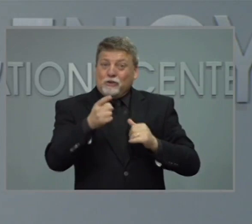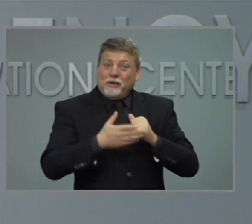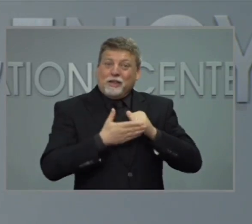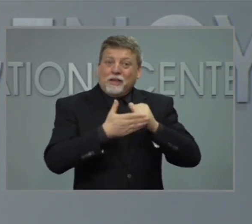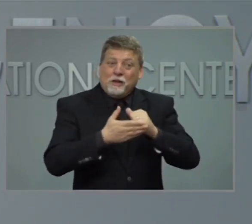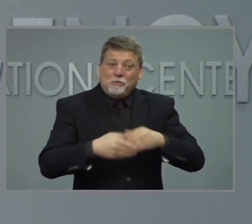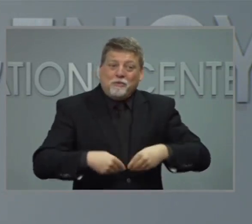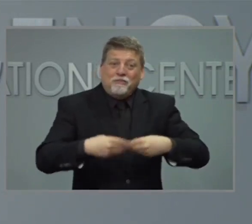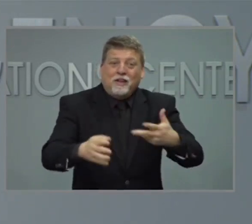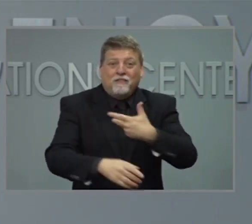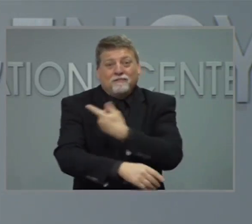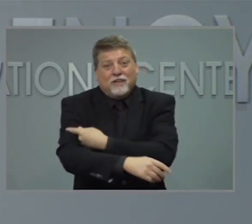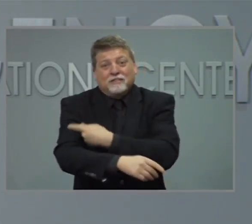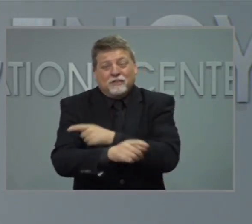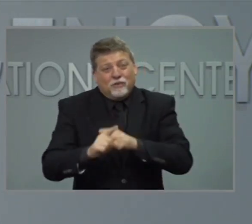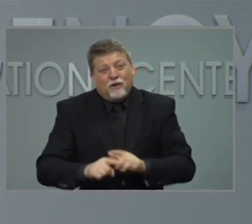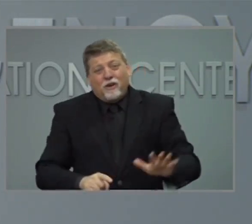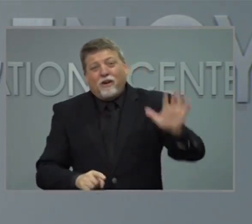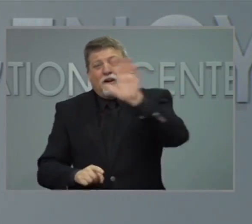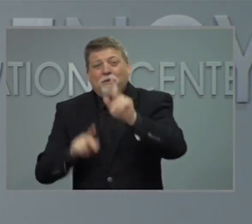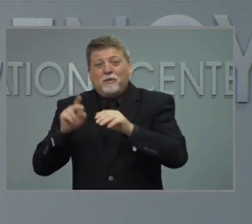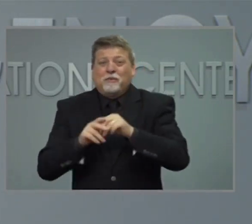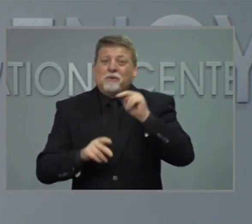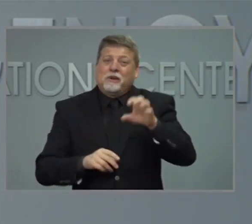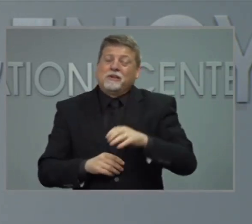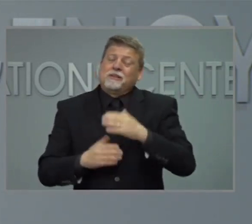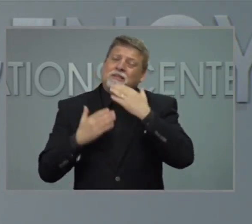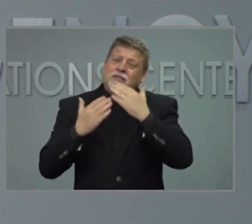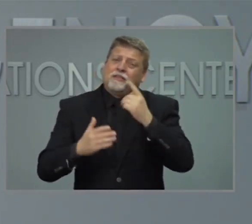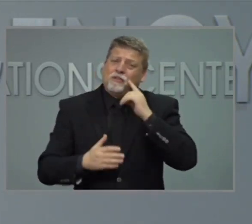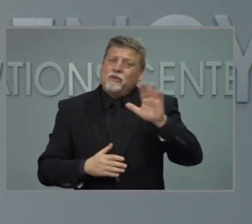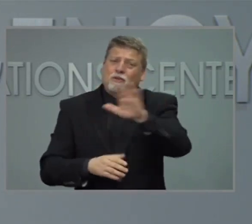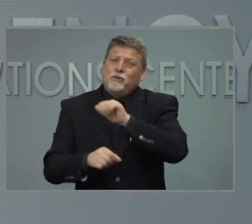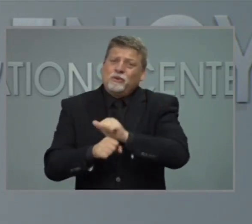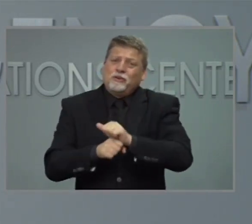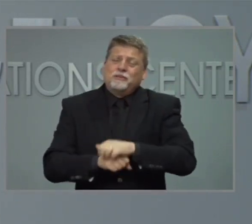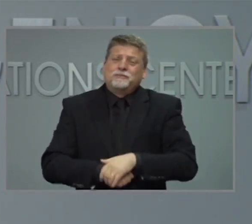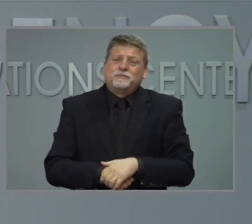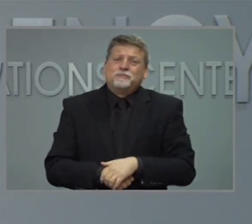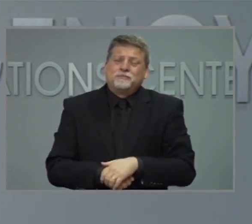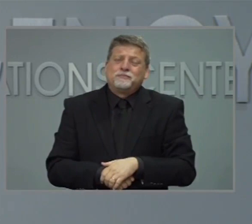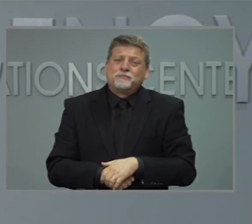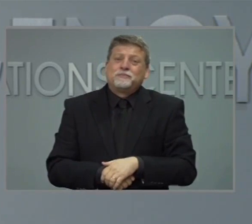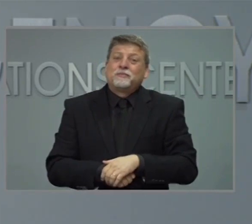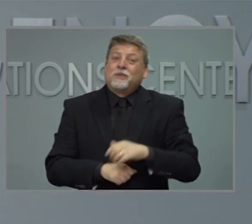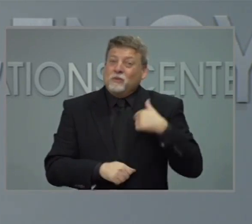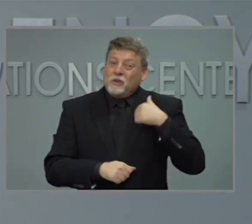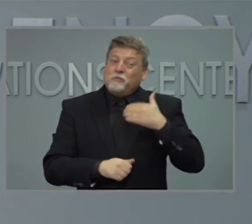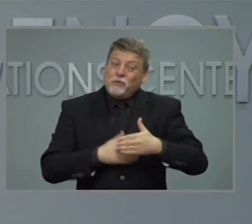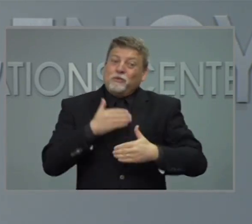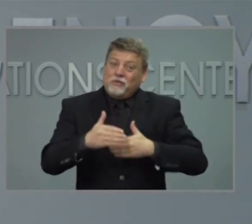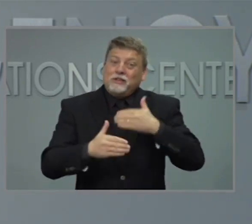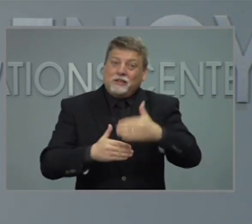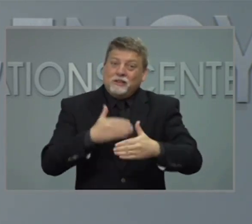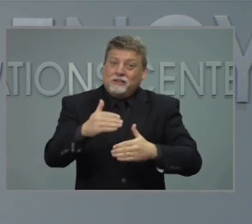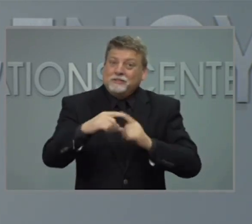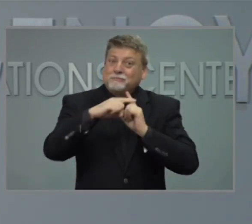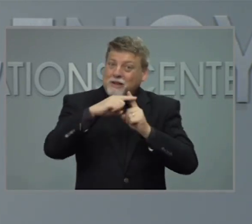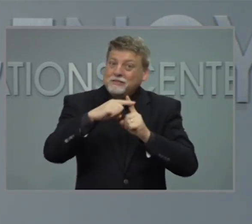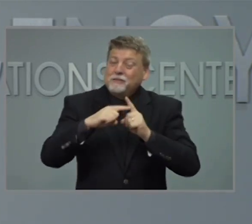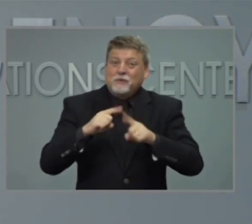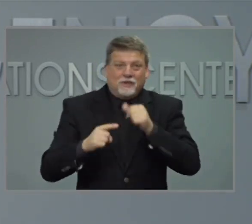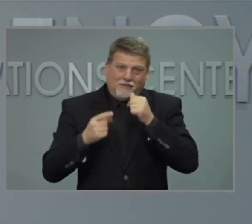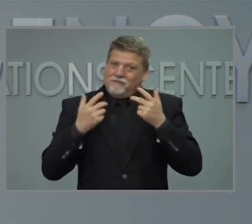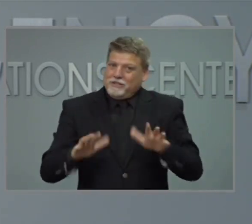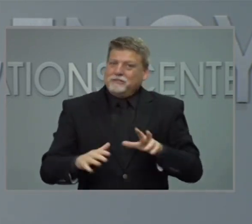to everyone in our state. Thank you for all you do. Now, we're making positive progress, but our work is not done